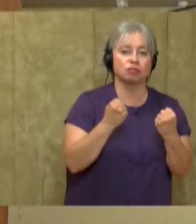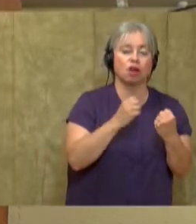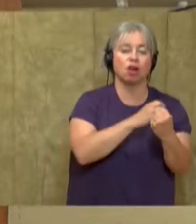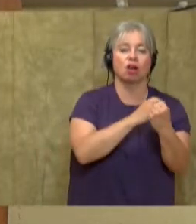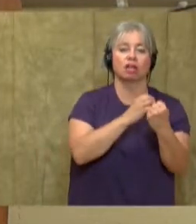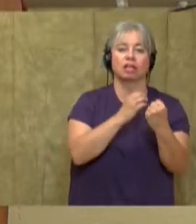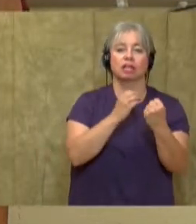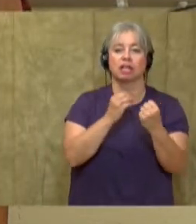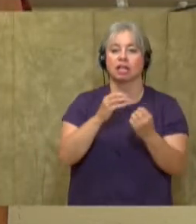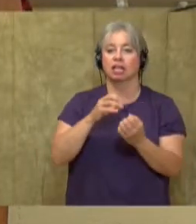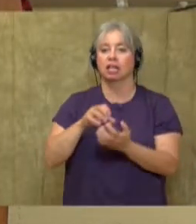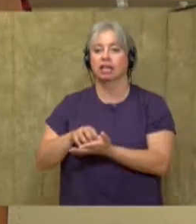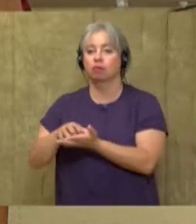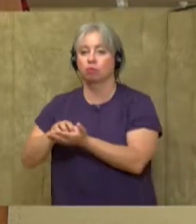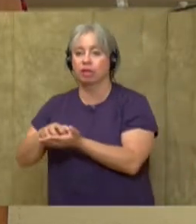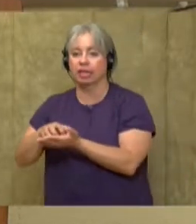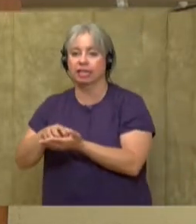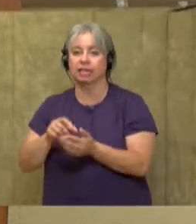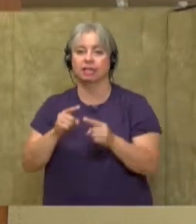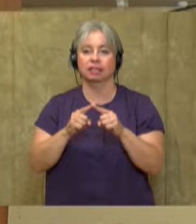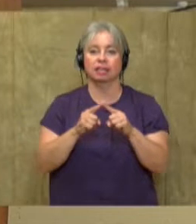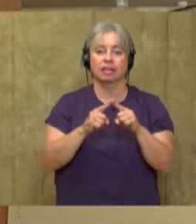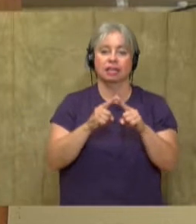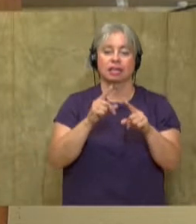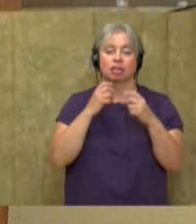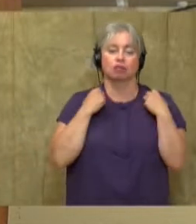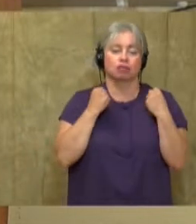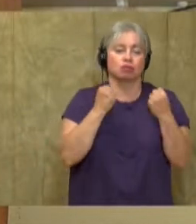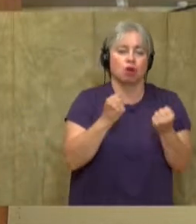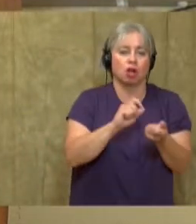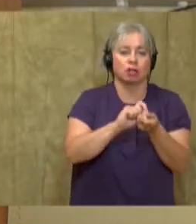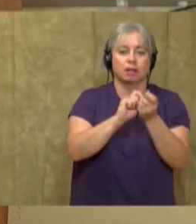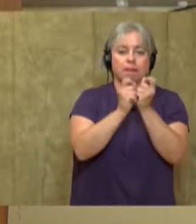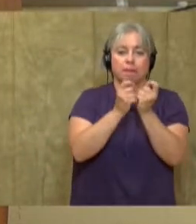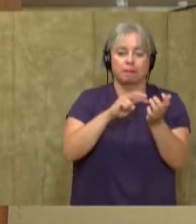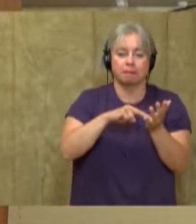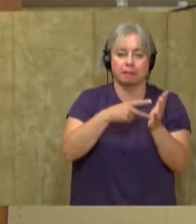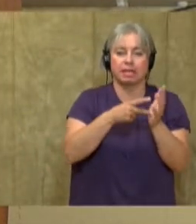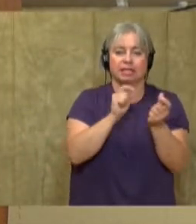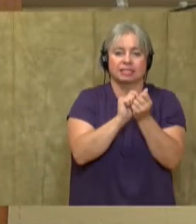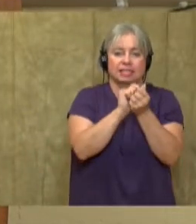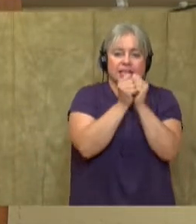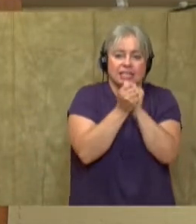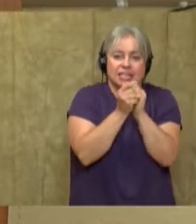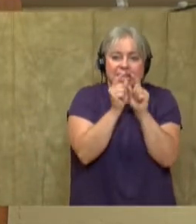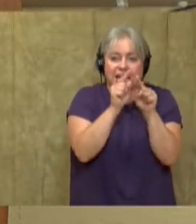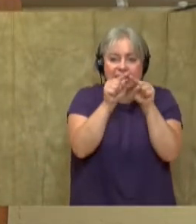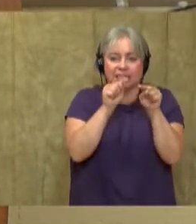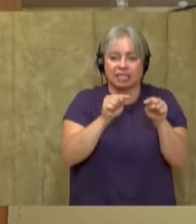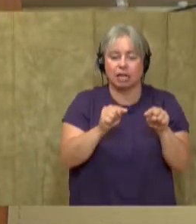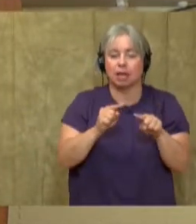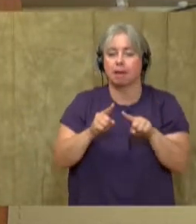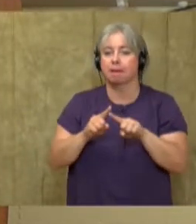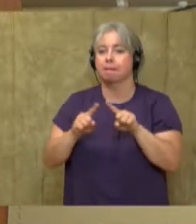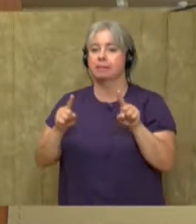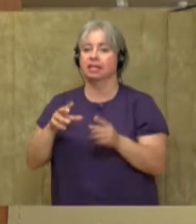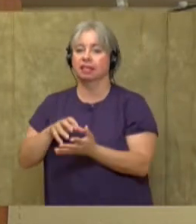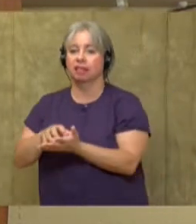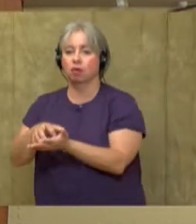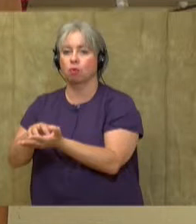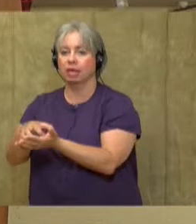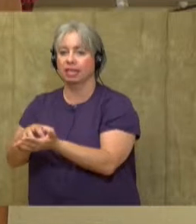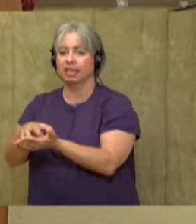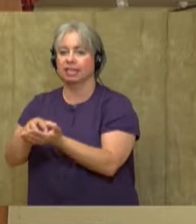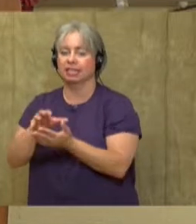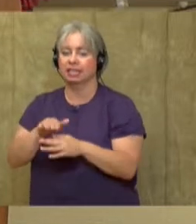positive association, that means it's very tight. It's very close to a line. But the weak positive association, it's